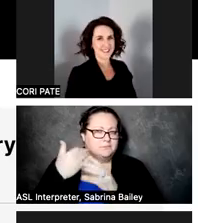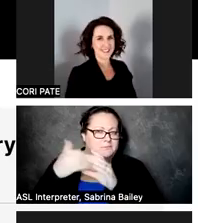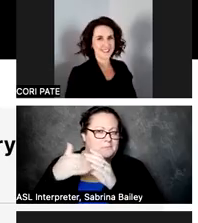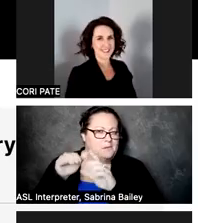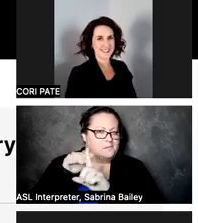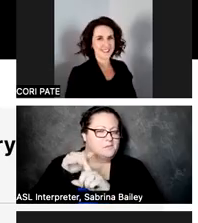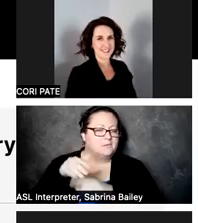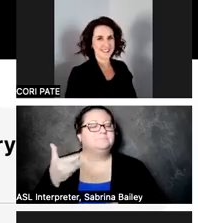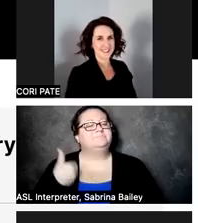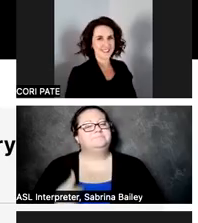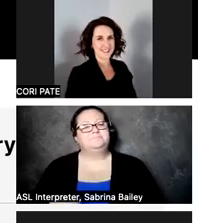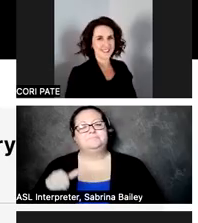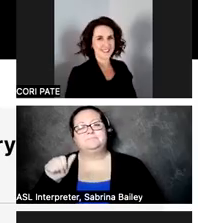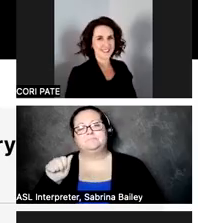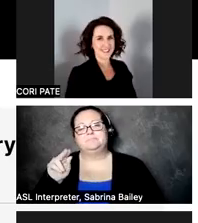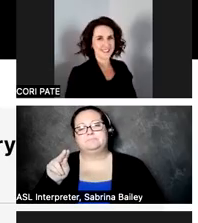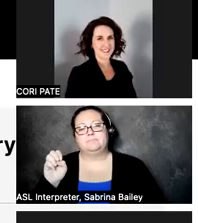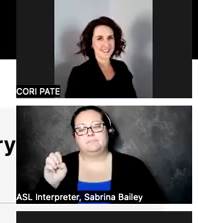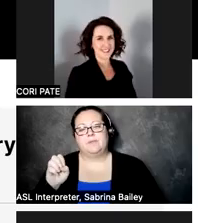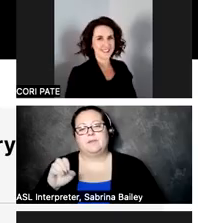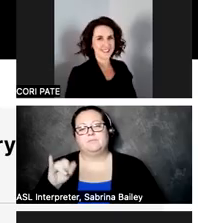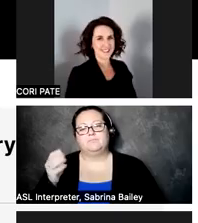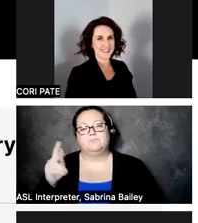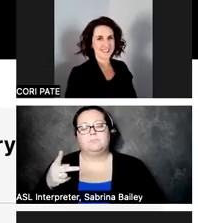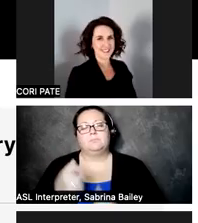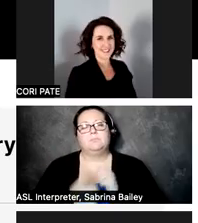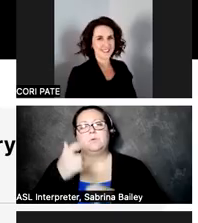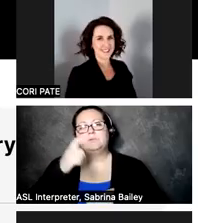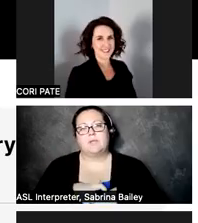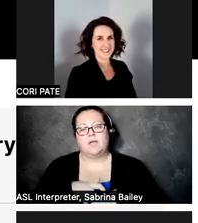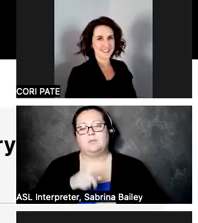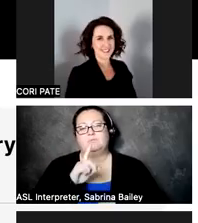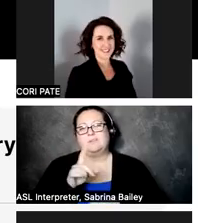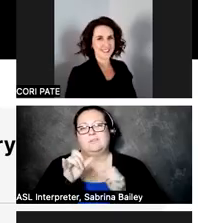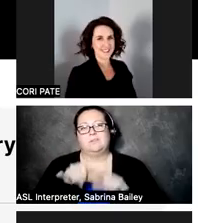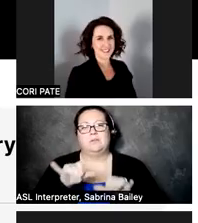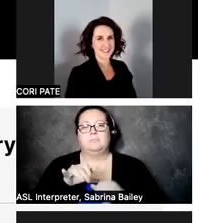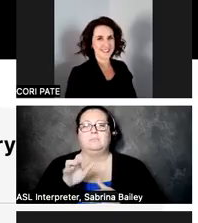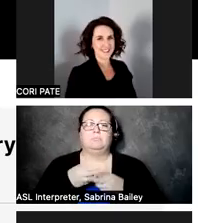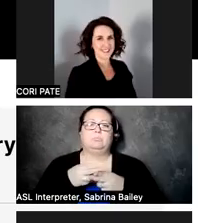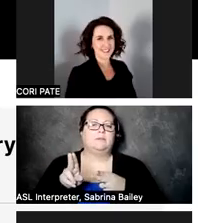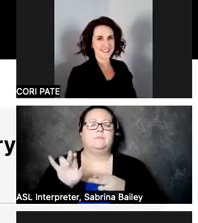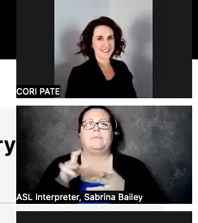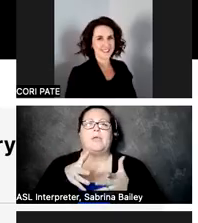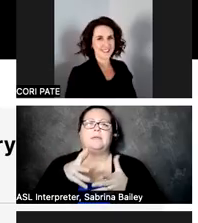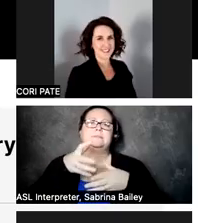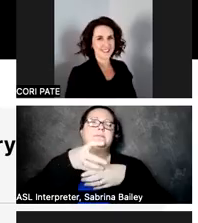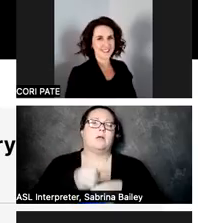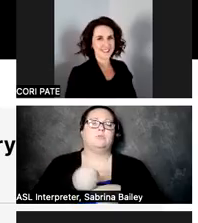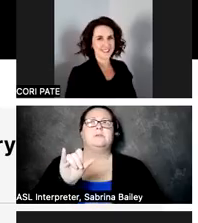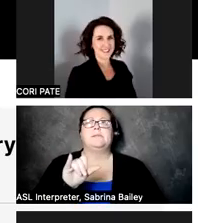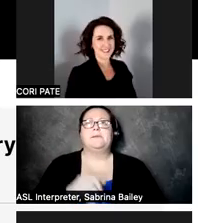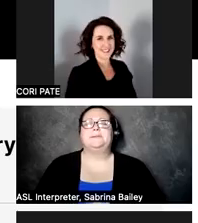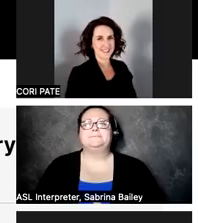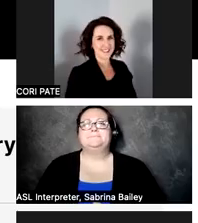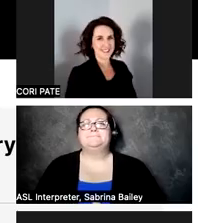So this is Ann Jump. Most of the time it's just like a brief summary. So like